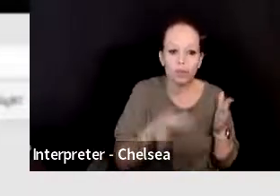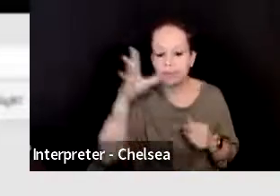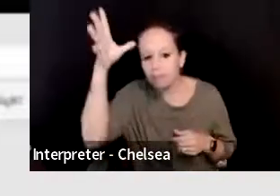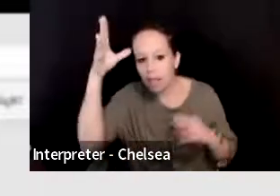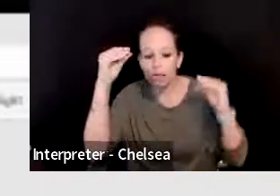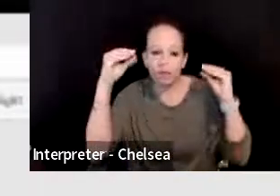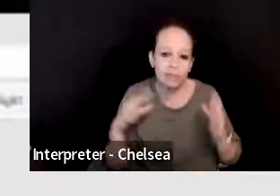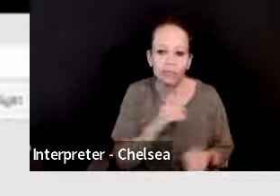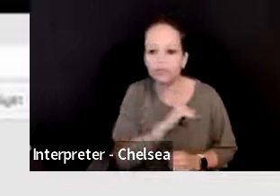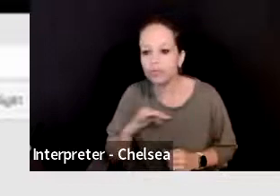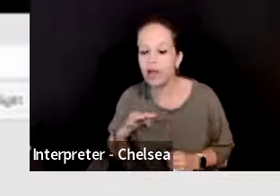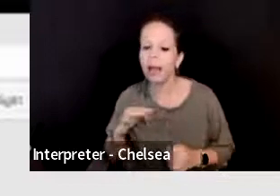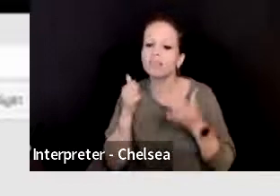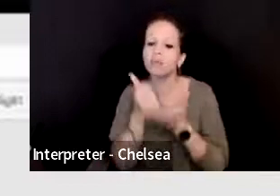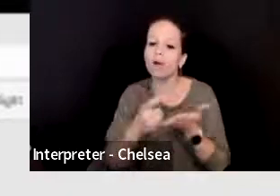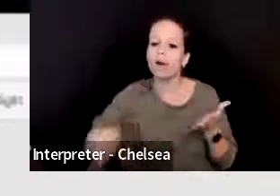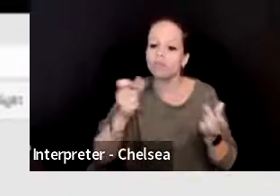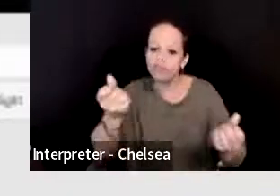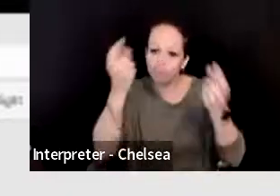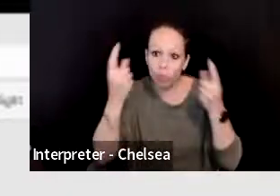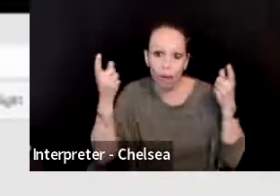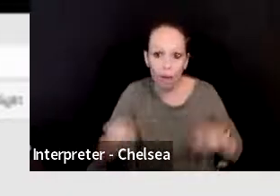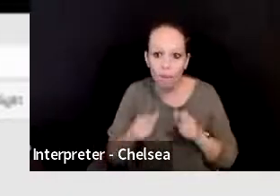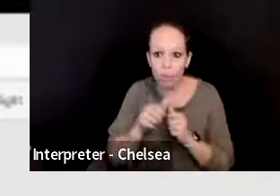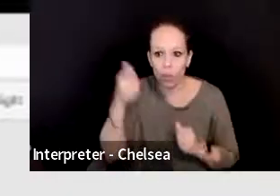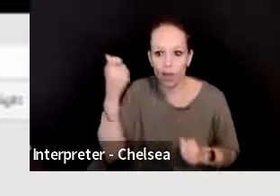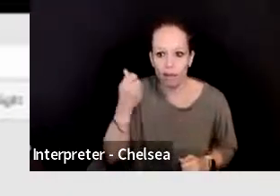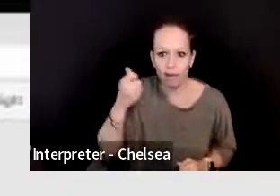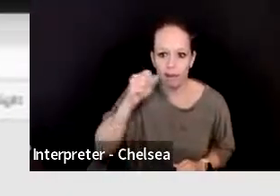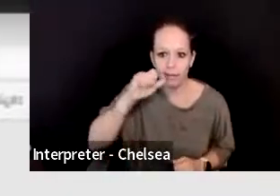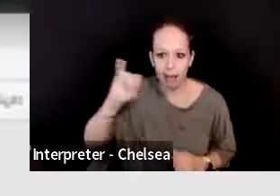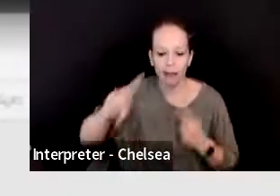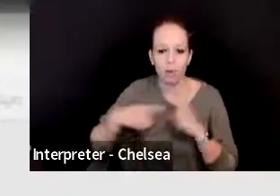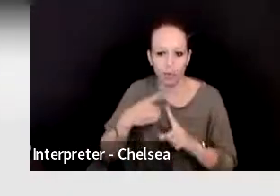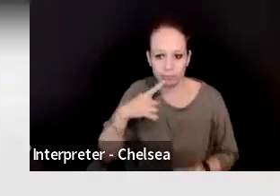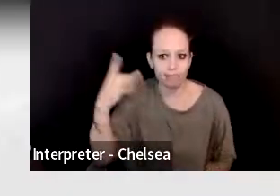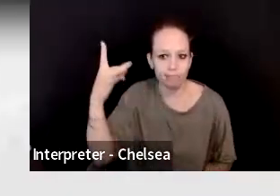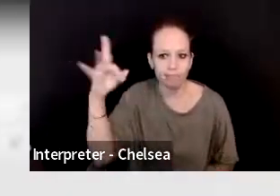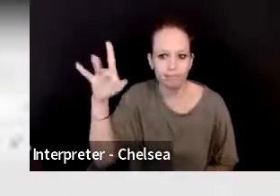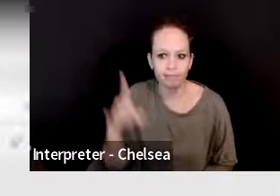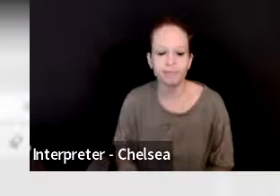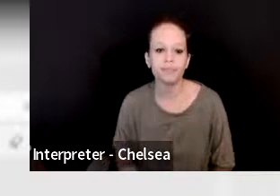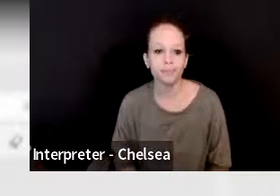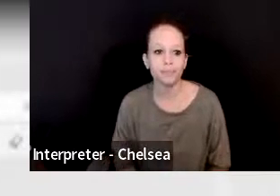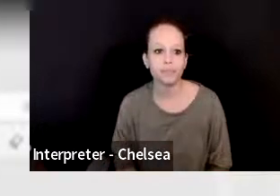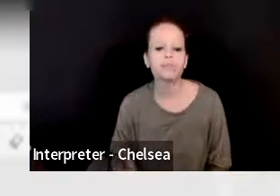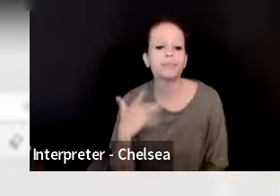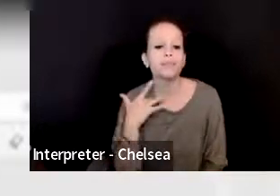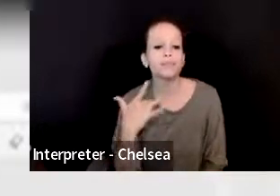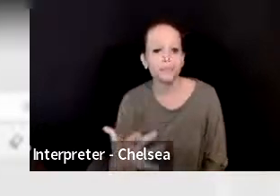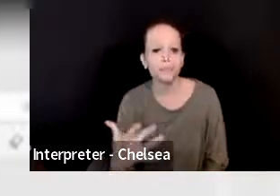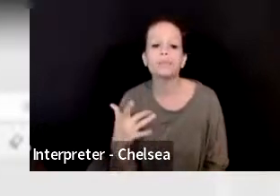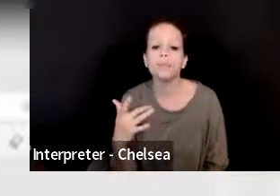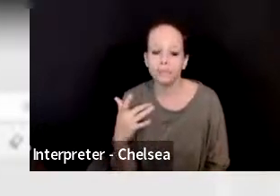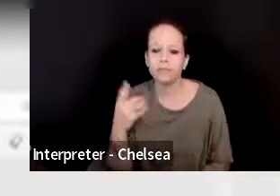to understand what will happen to your SSI when you turn 18. In general, you will be contacted within a year